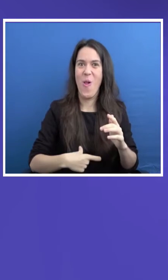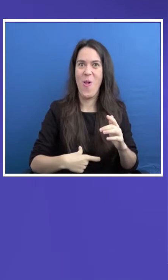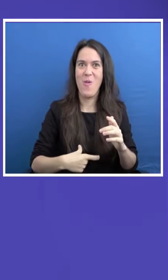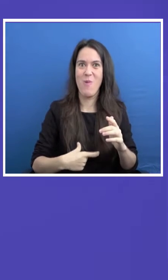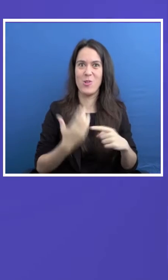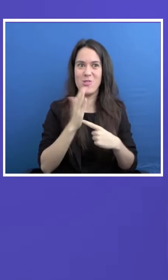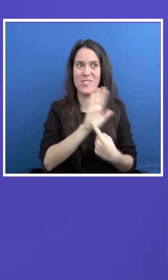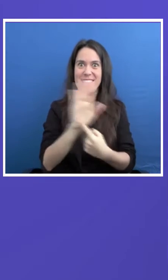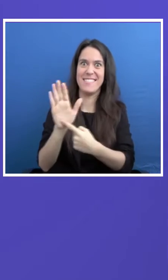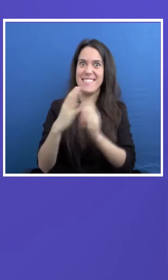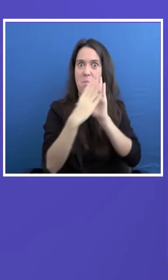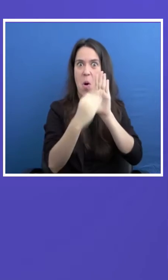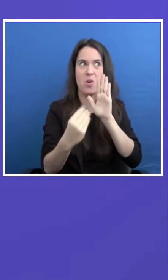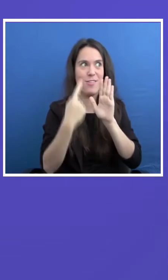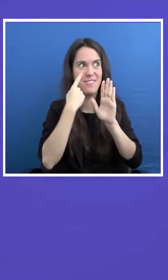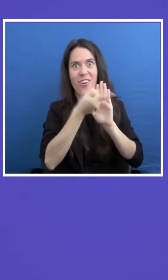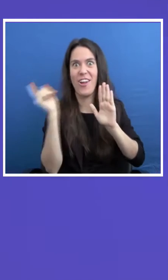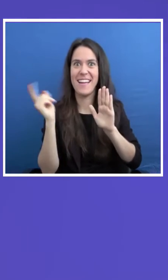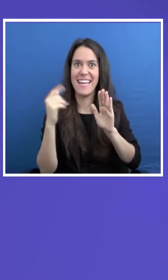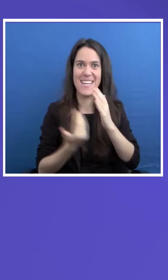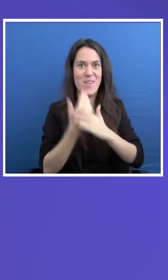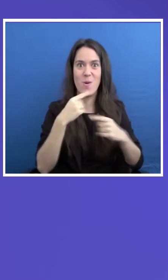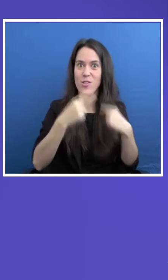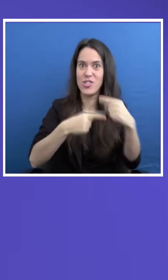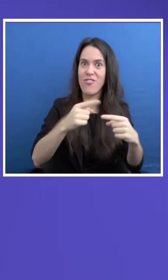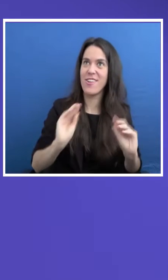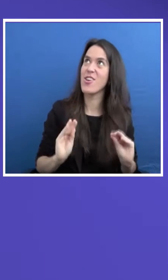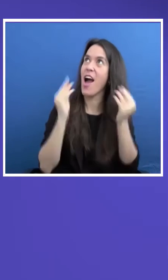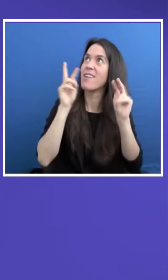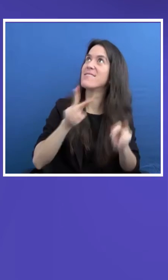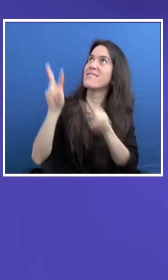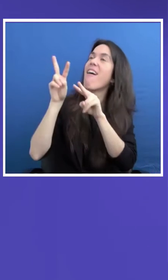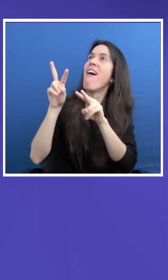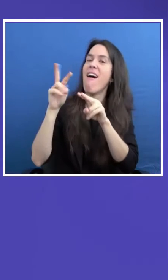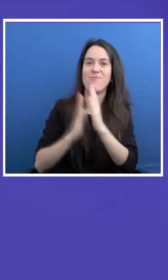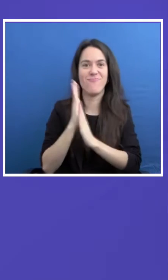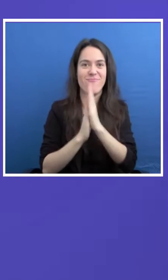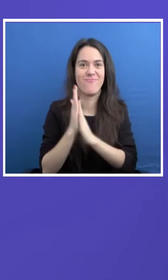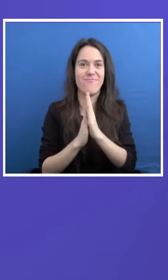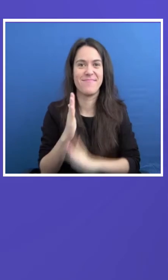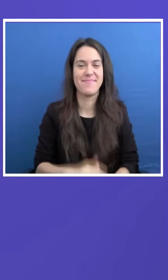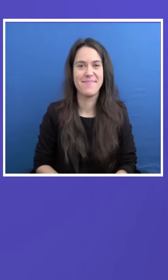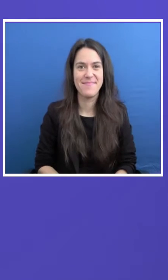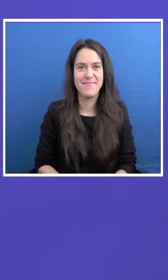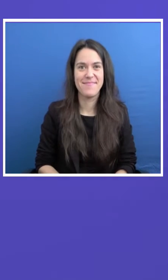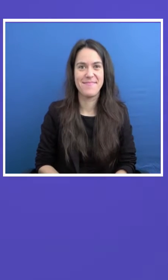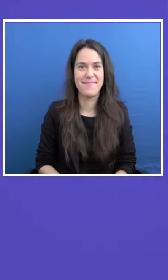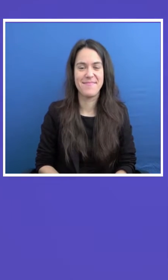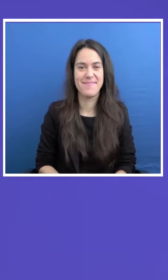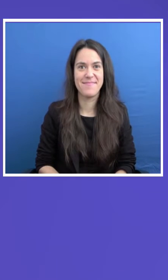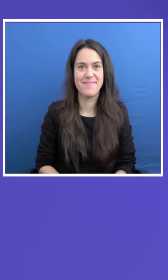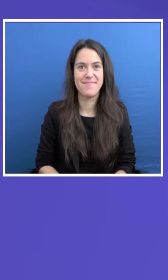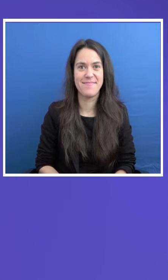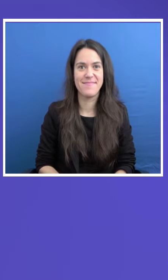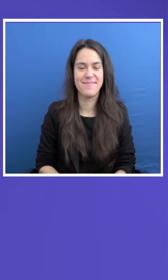woman role model, they would be more encouraged and inspired. Also, when